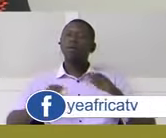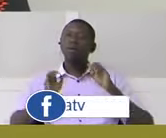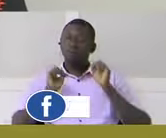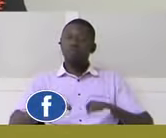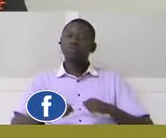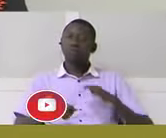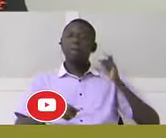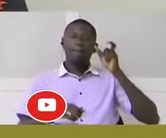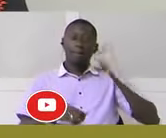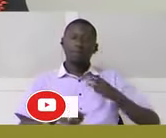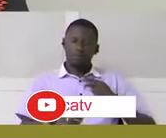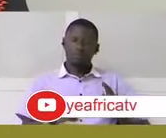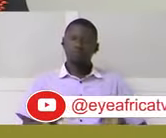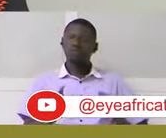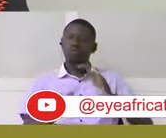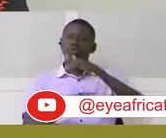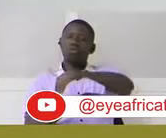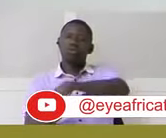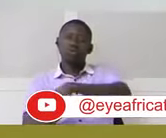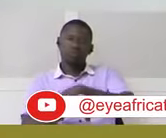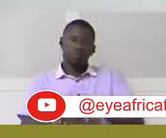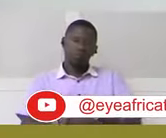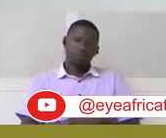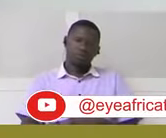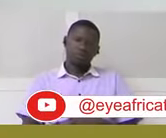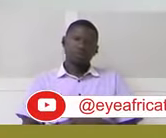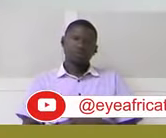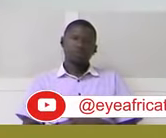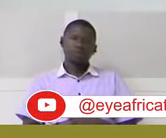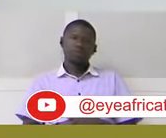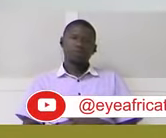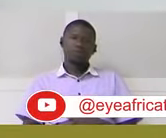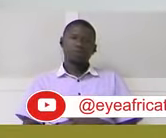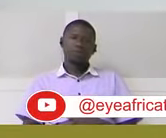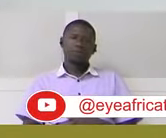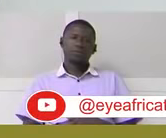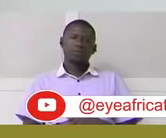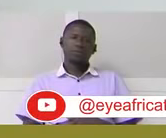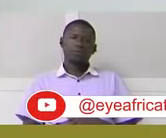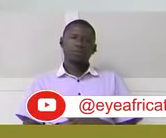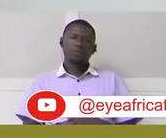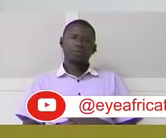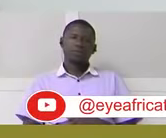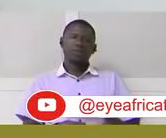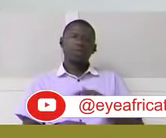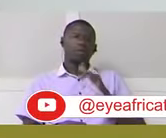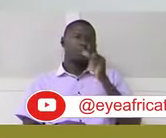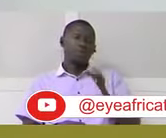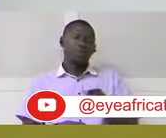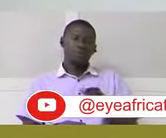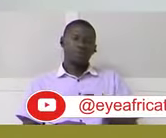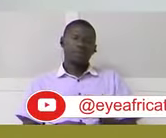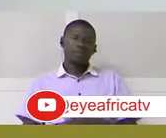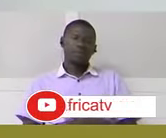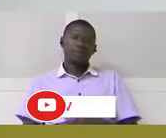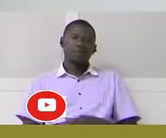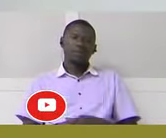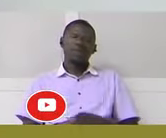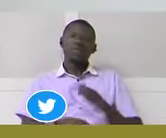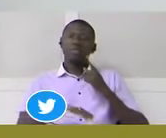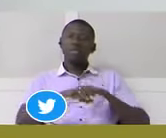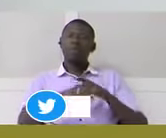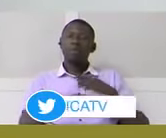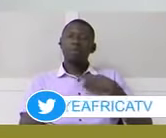mono kundu. Eventually, when this guy approached upon crossing the vehicle, the road, please.